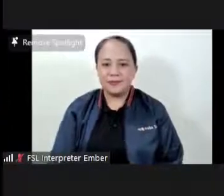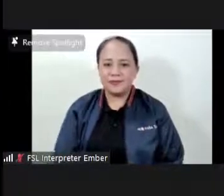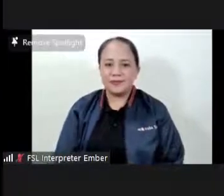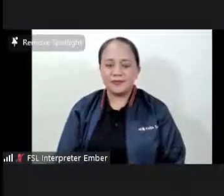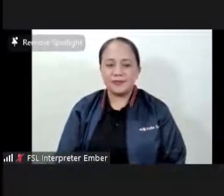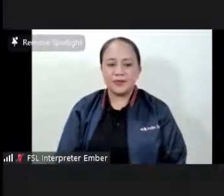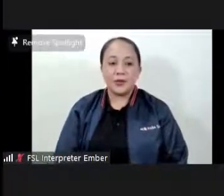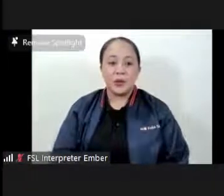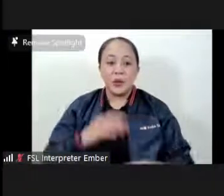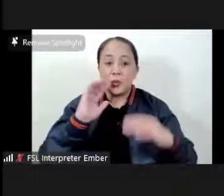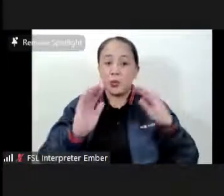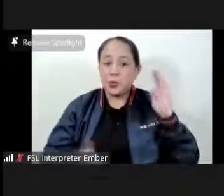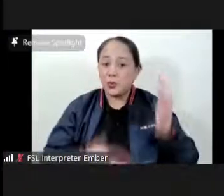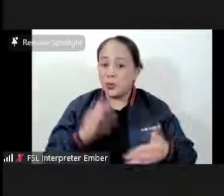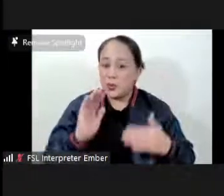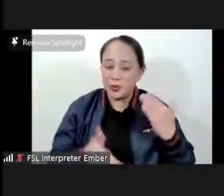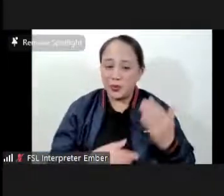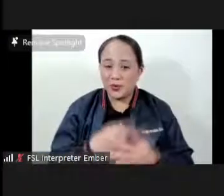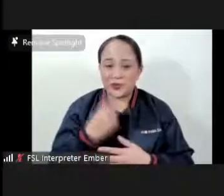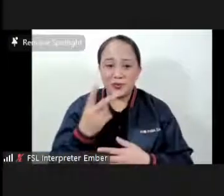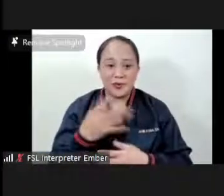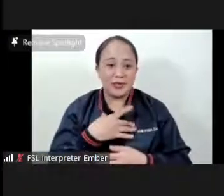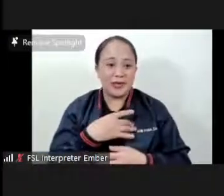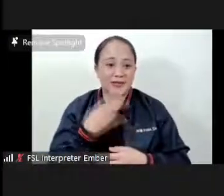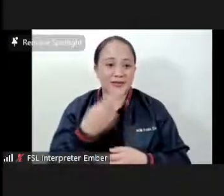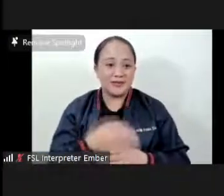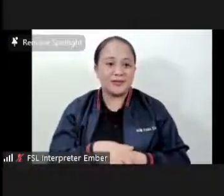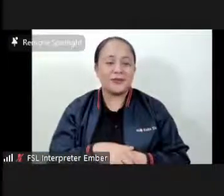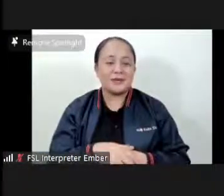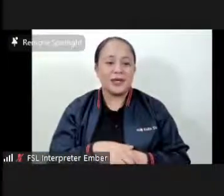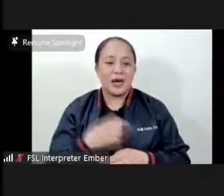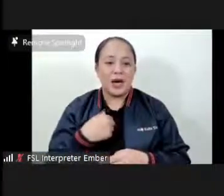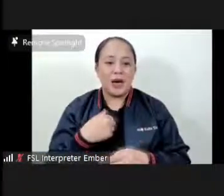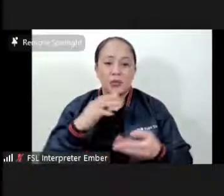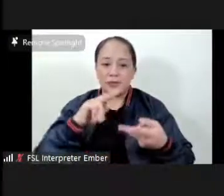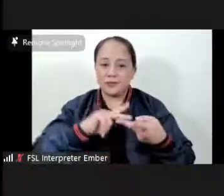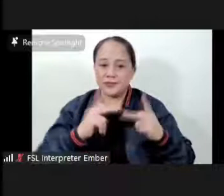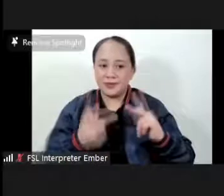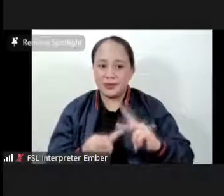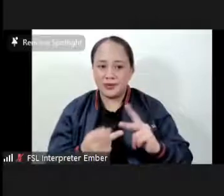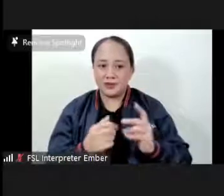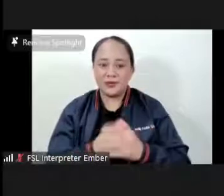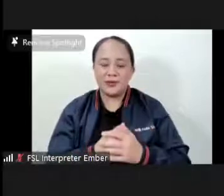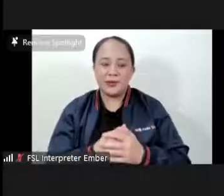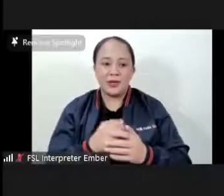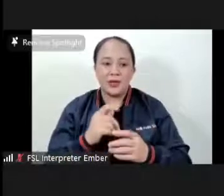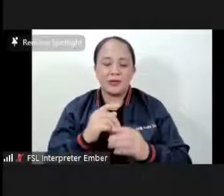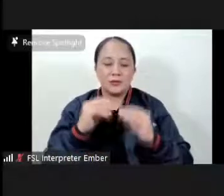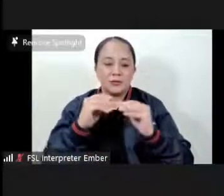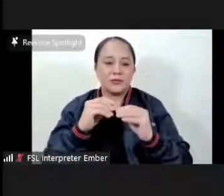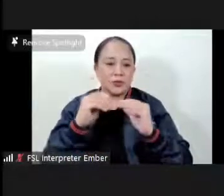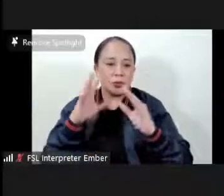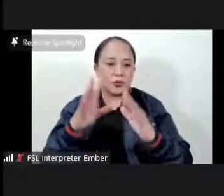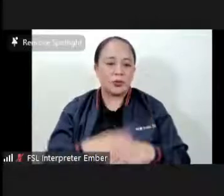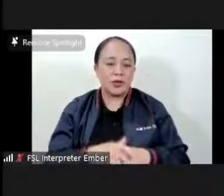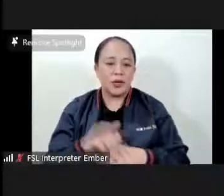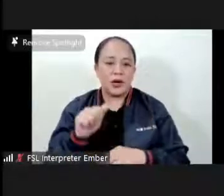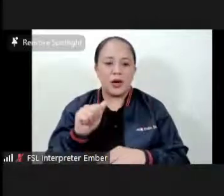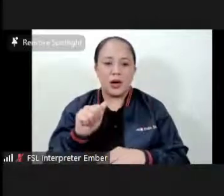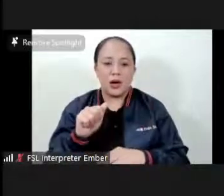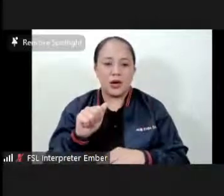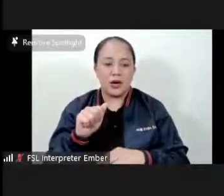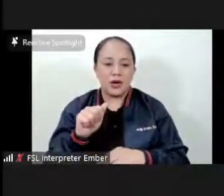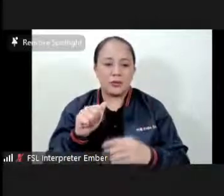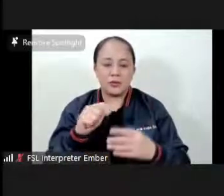Welcome everyone. I would like to mention especially our partners, Professor Erlene Sana, Professor